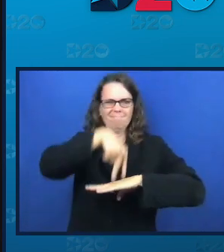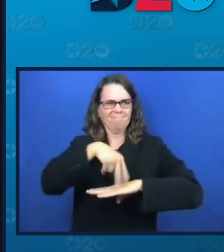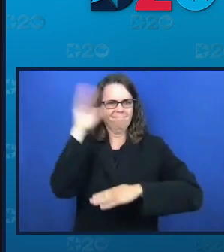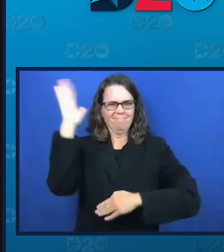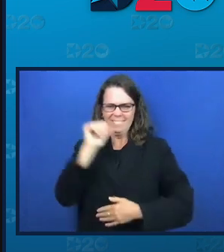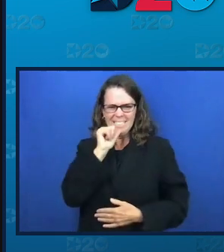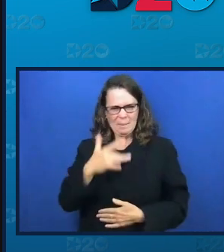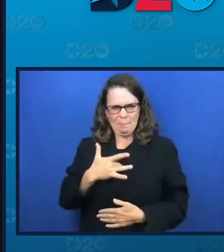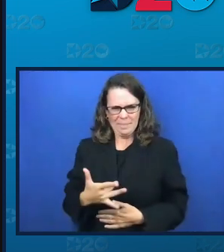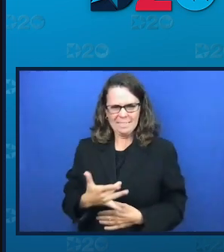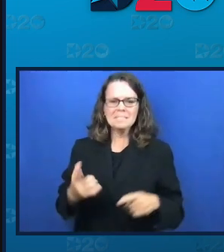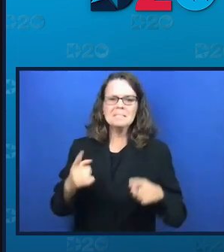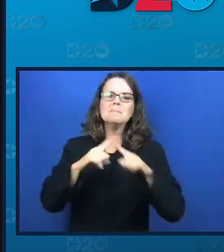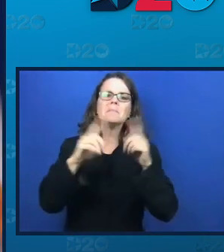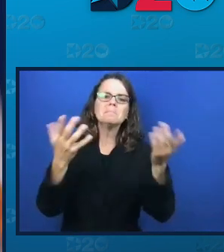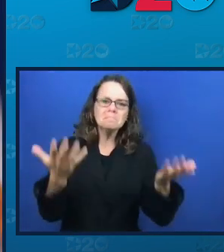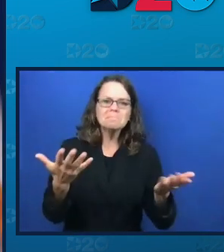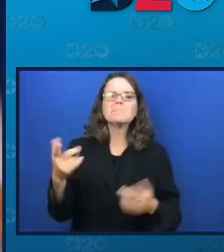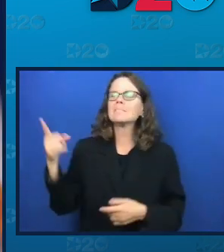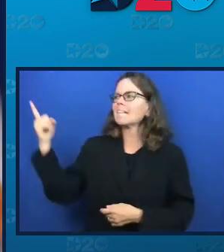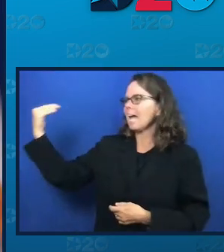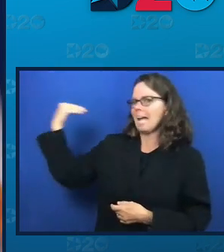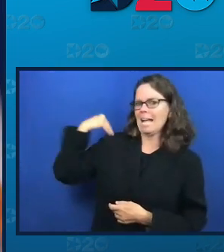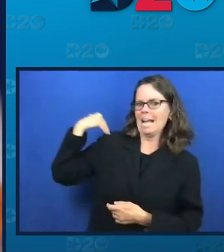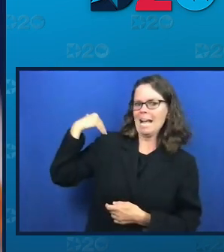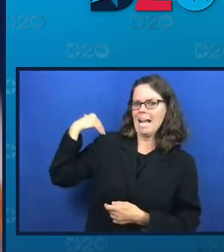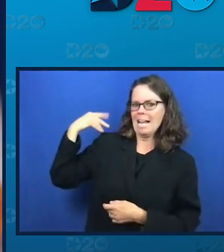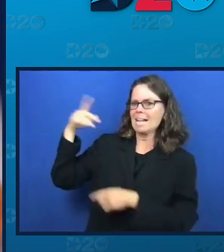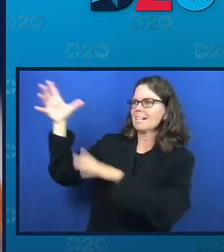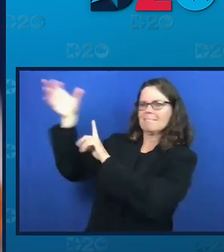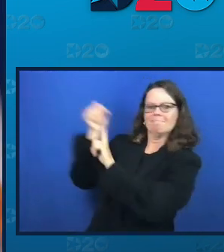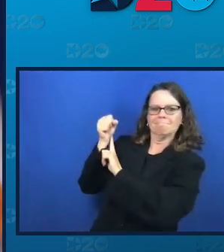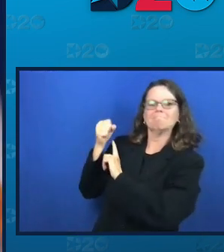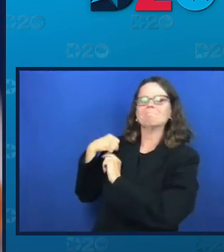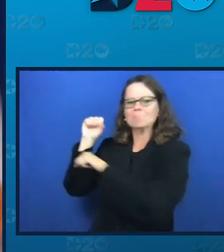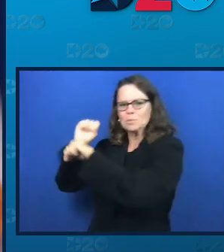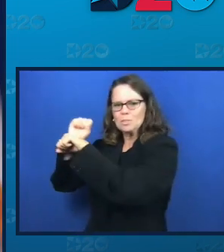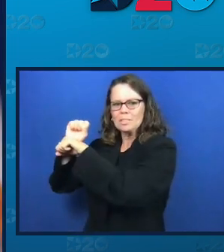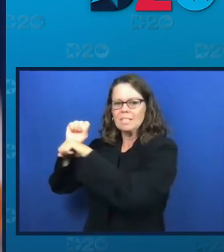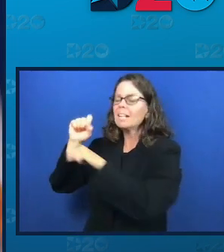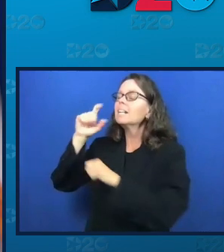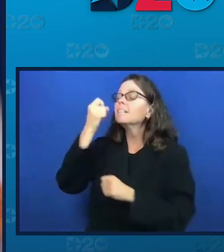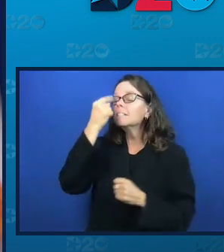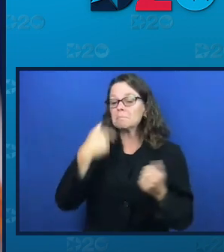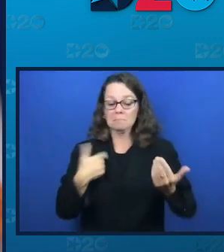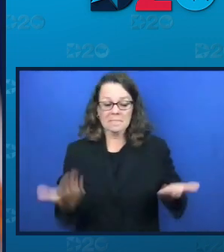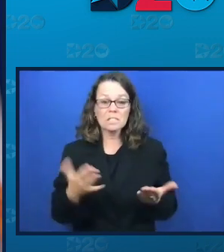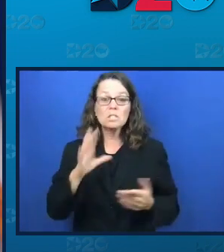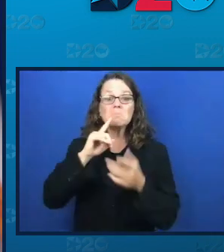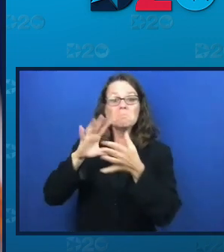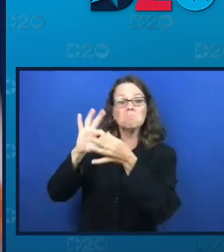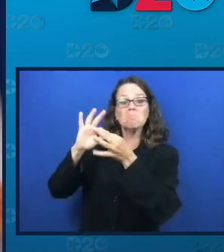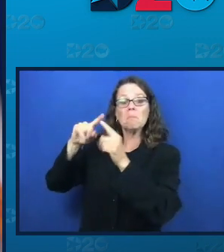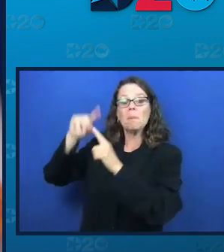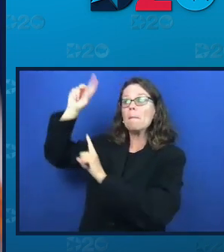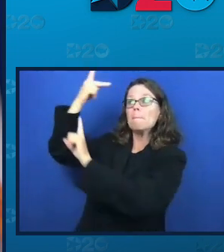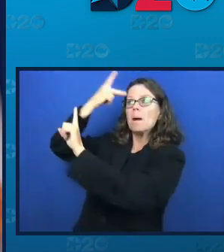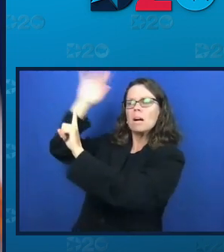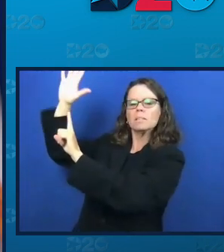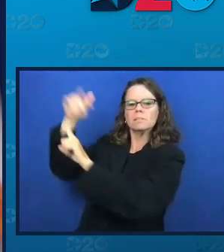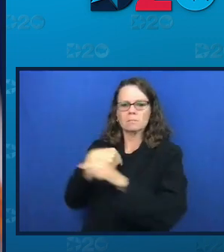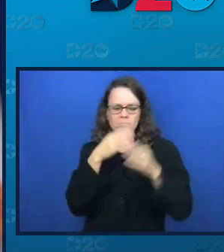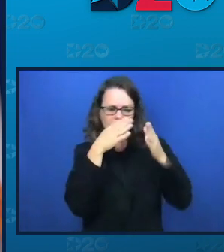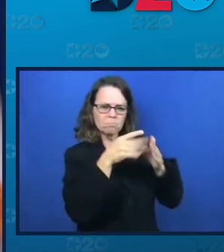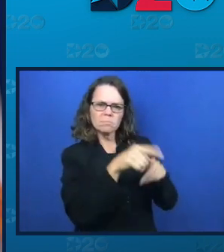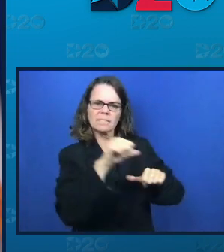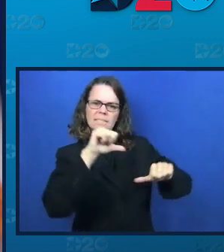isn't about politics. Our highest duty is to the public. Our true guide is science. And our job is to speak the truth